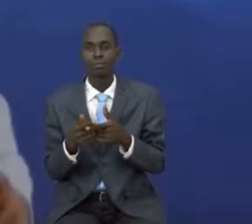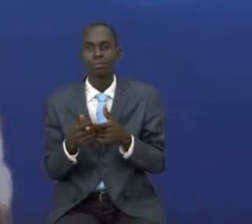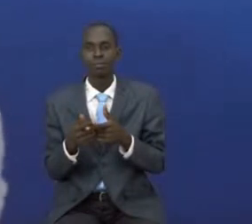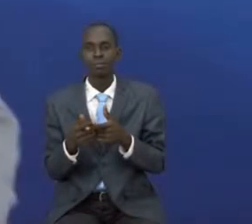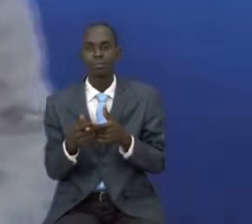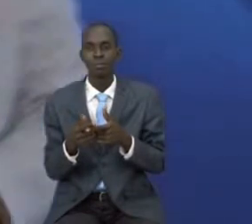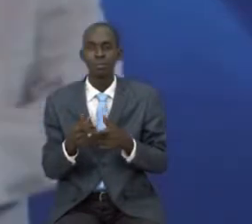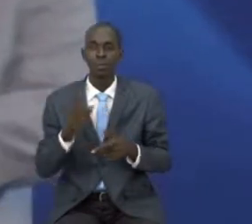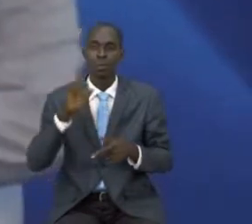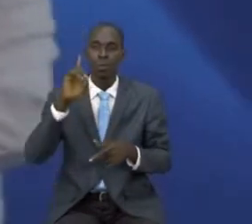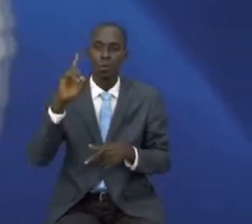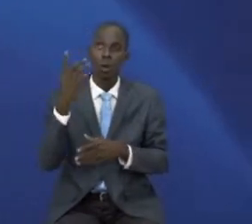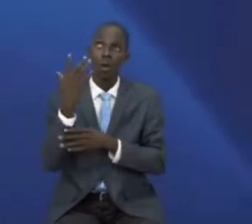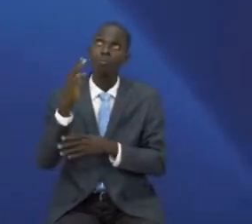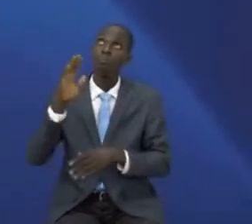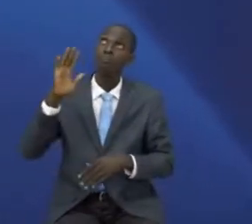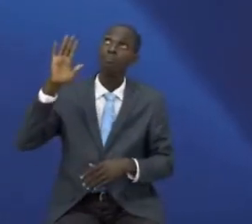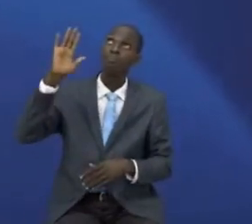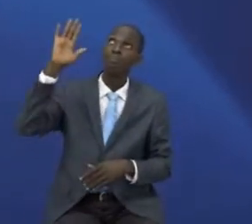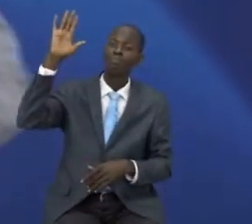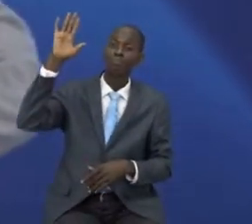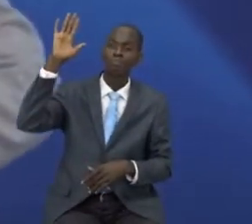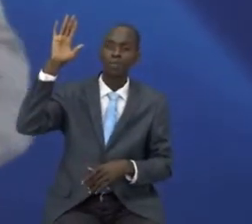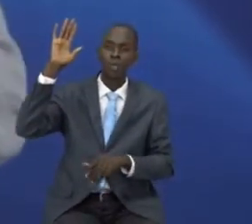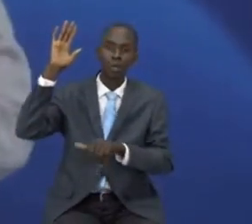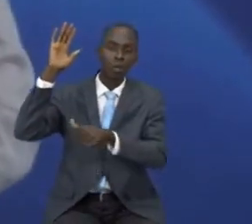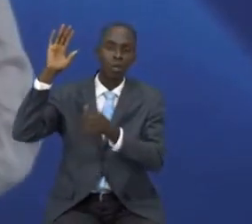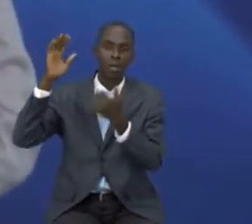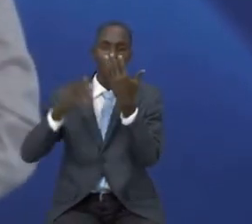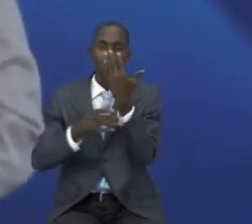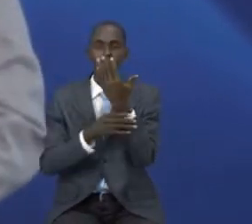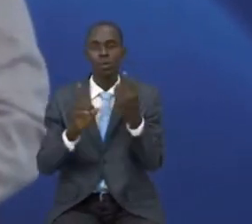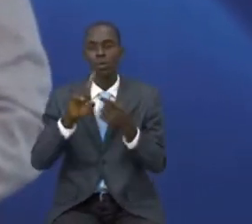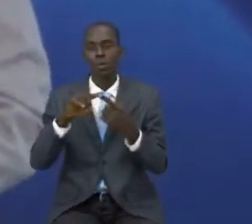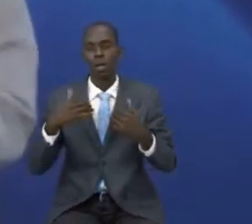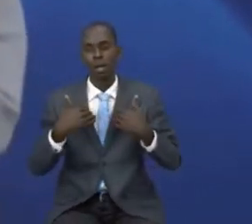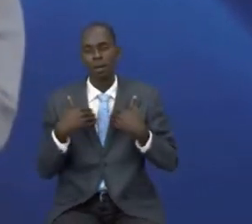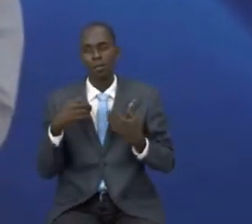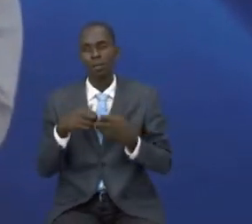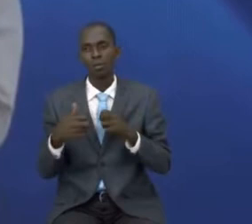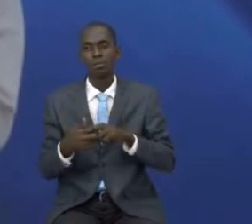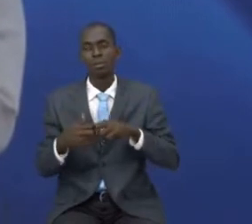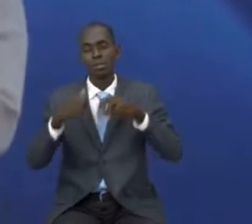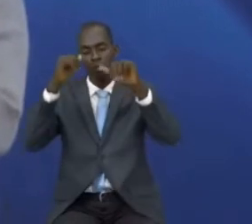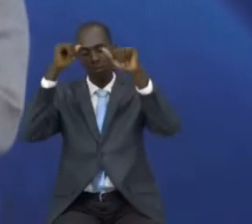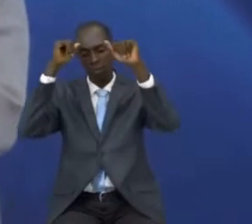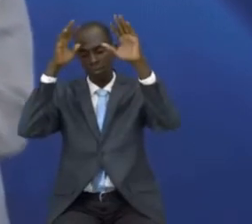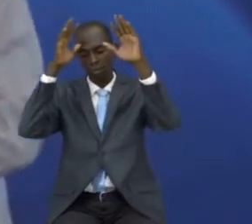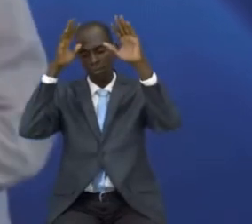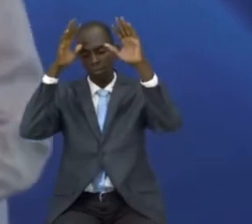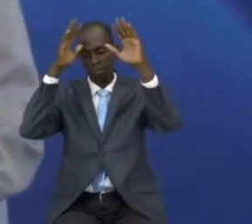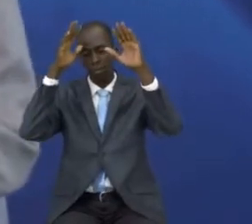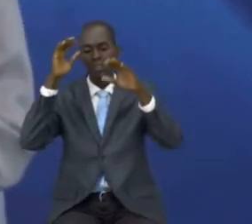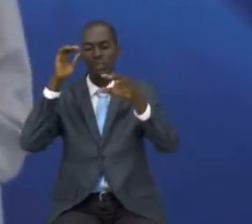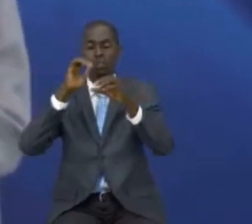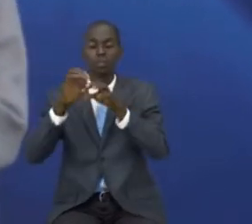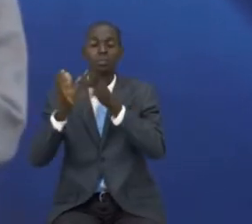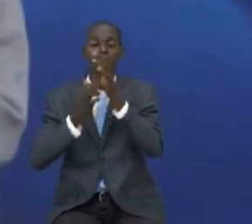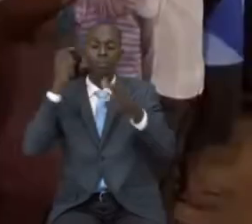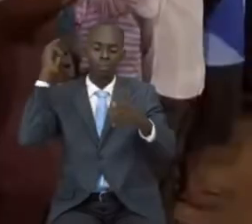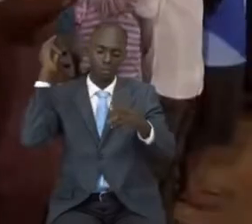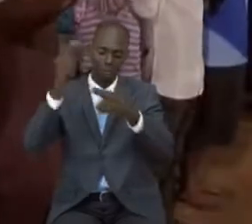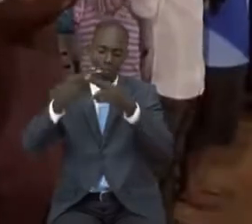One hand up, the other hand, or you have a challenge. Father, in